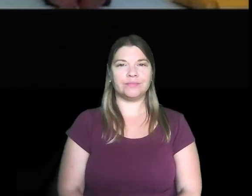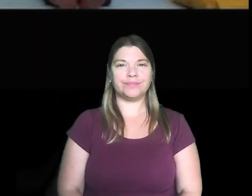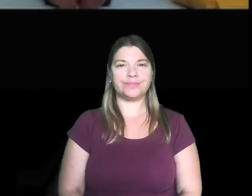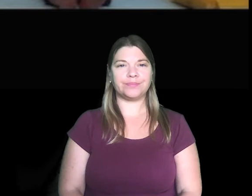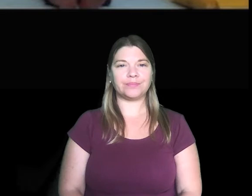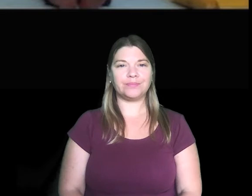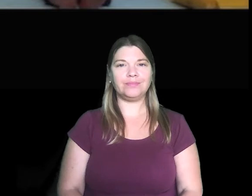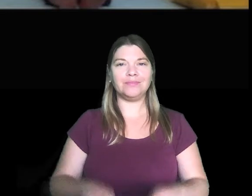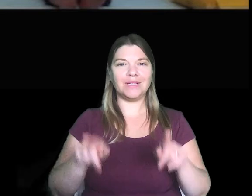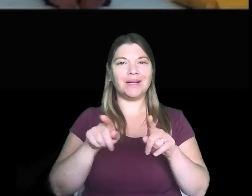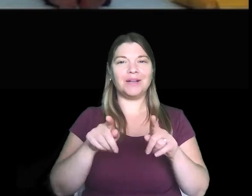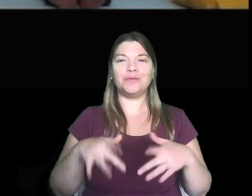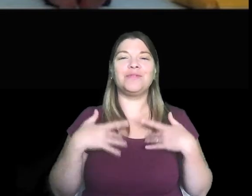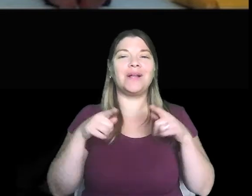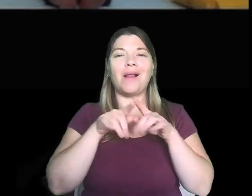You hang in the air.